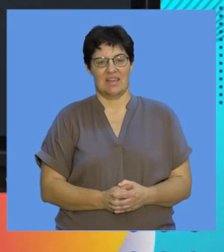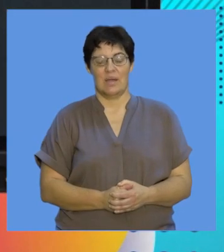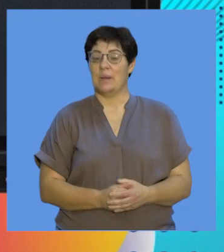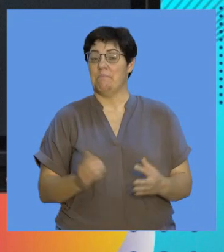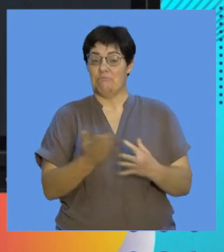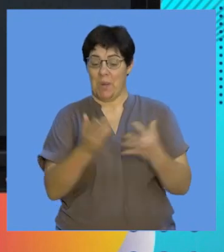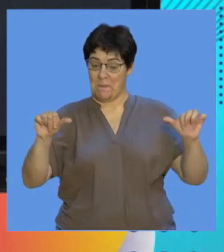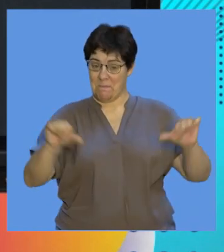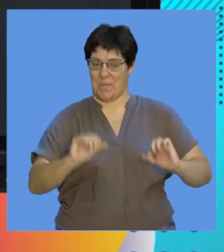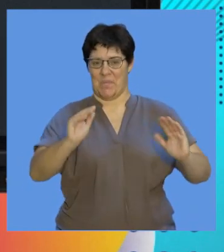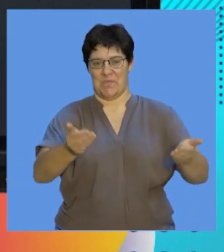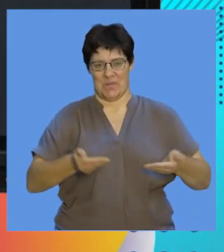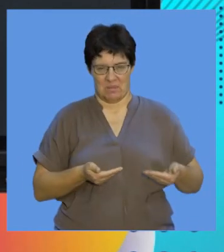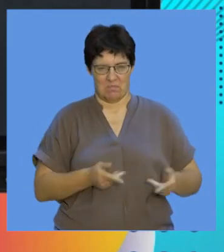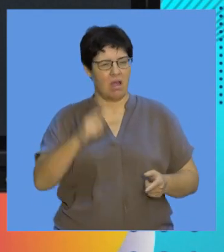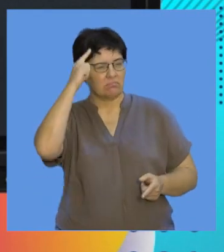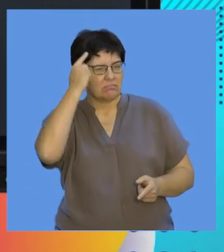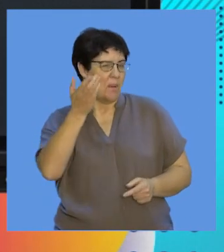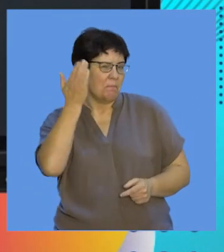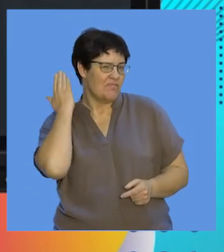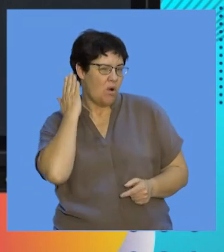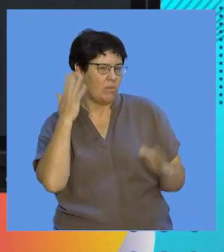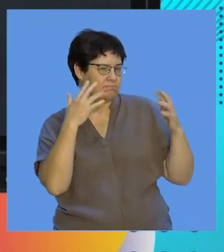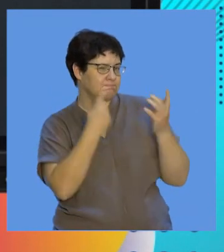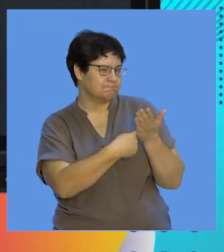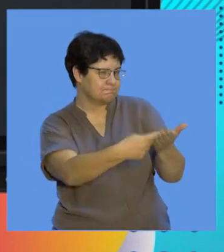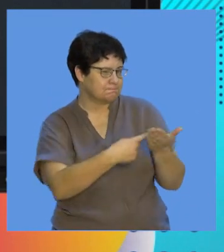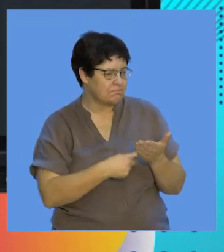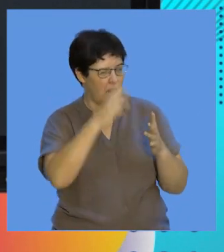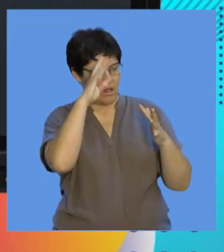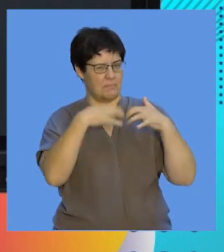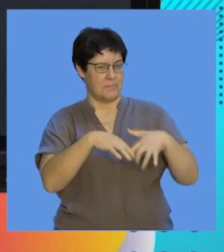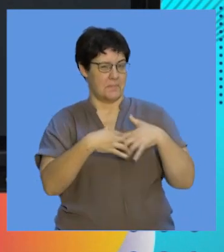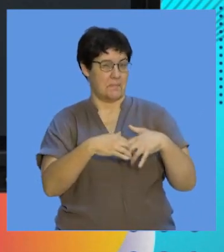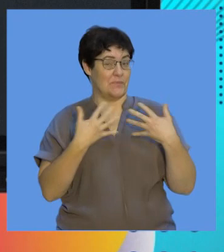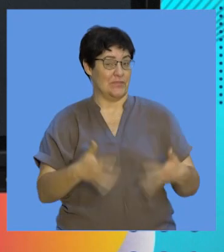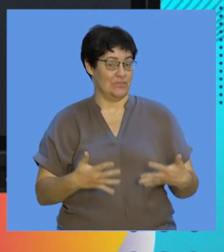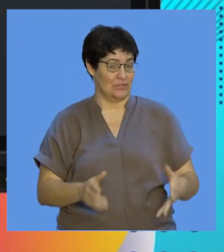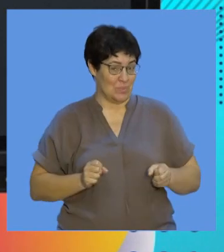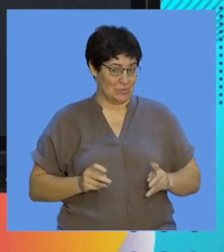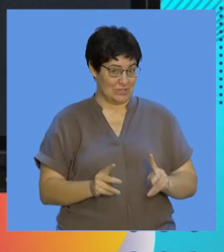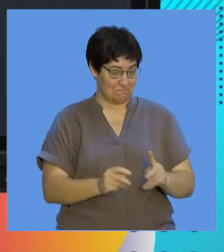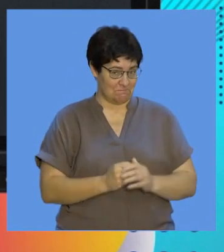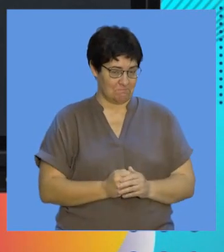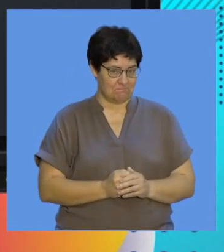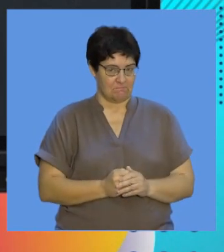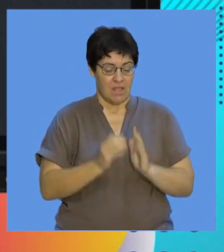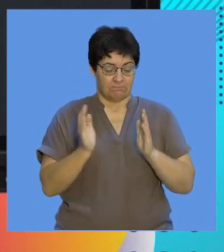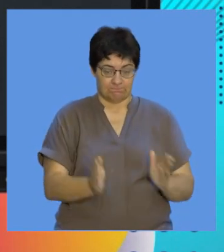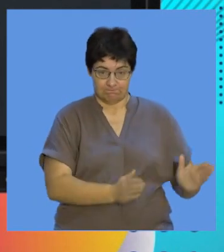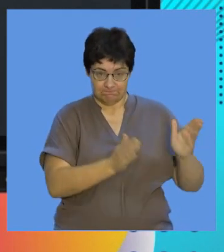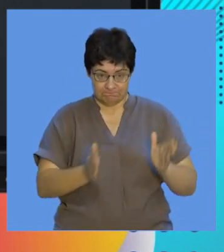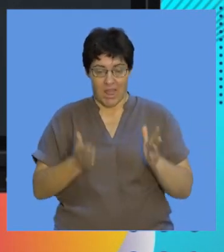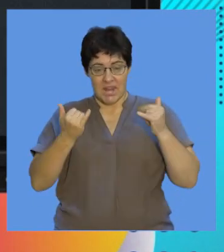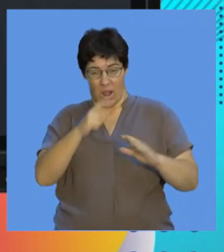Welcome back. So you've had a chance to think about what we spoke about before the break. Now we're going to look at some stuff in